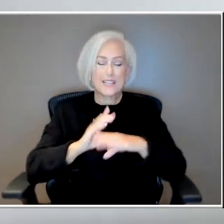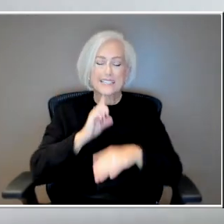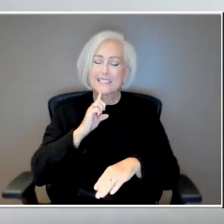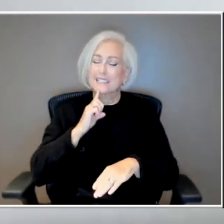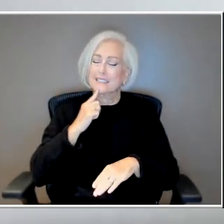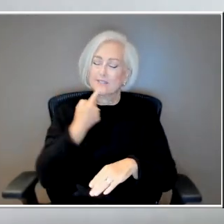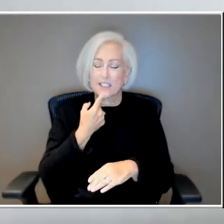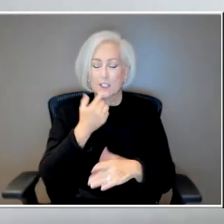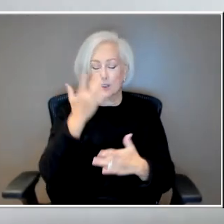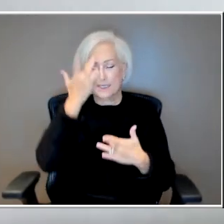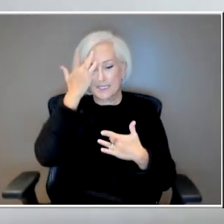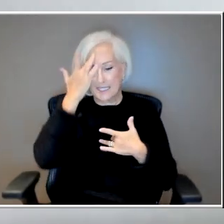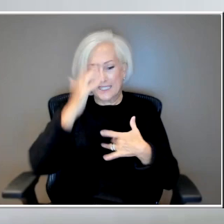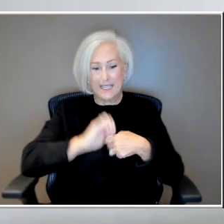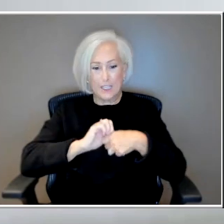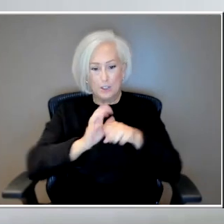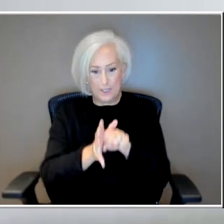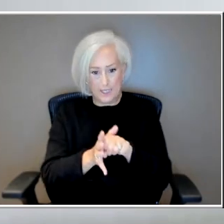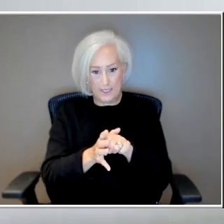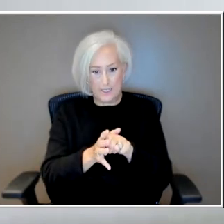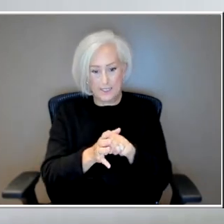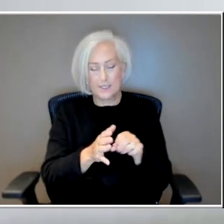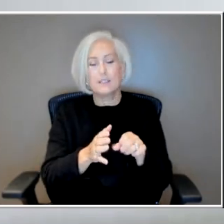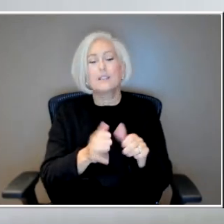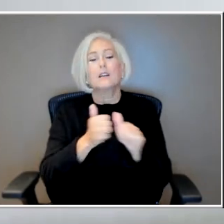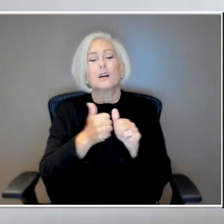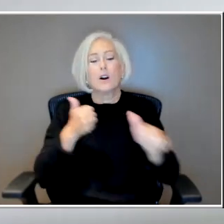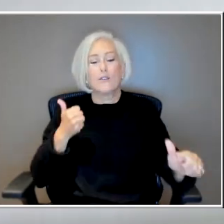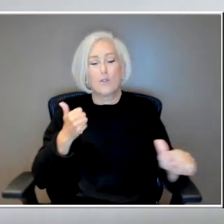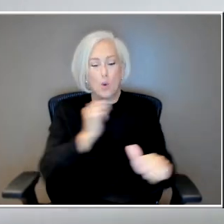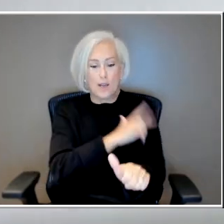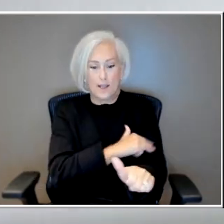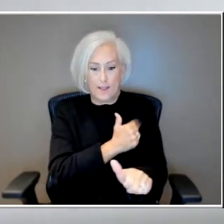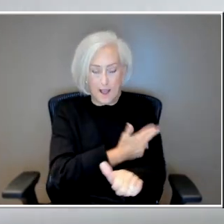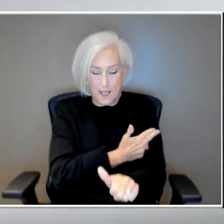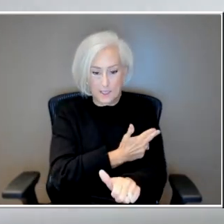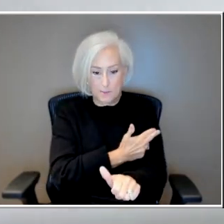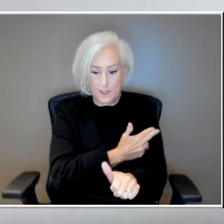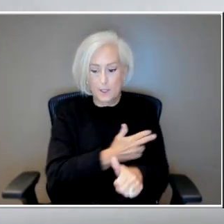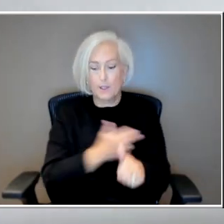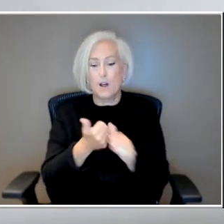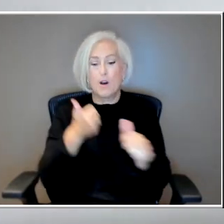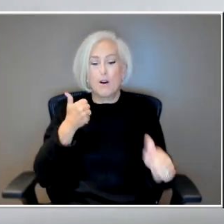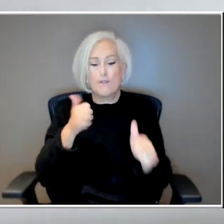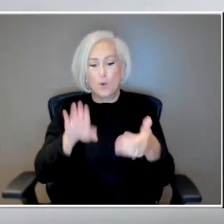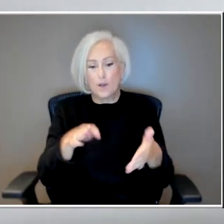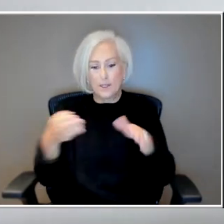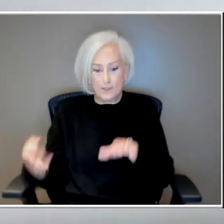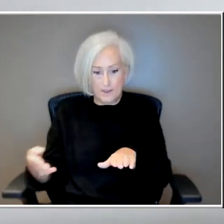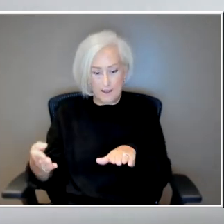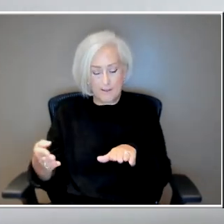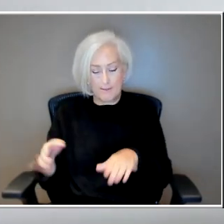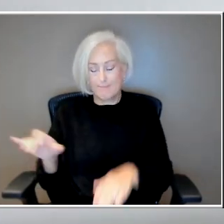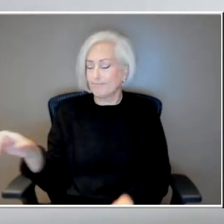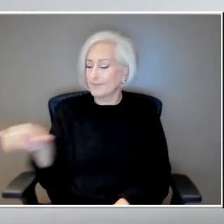the illness, the hospitalization and death from COVID, also from flu. Please,